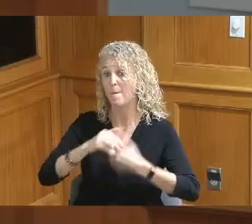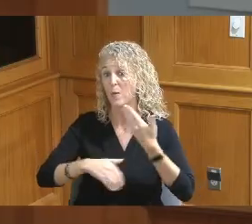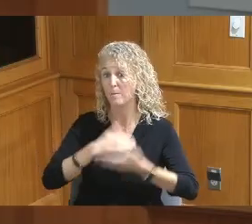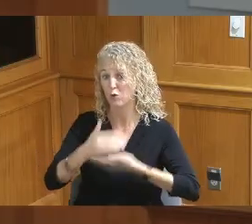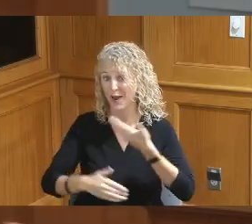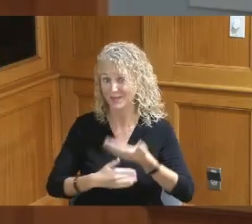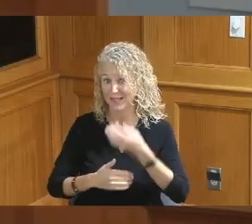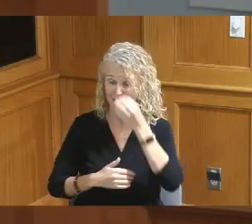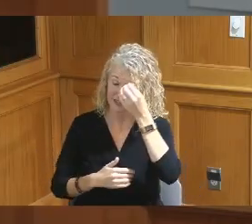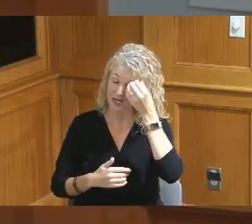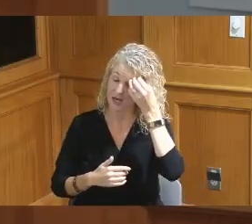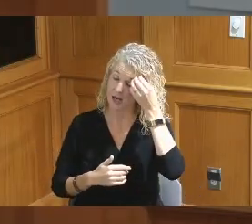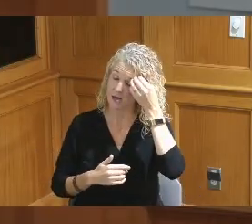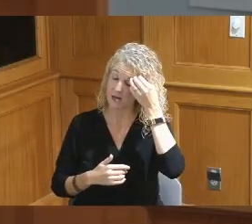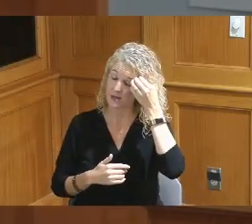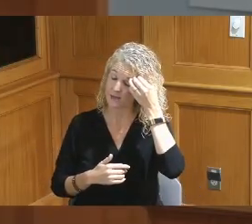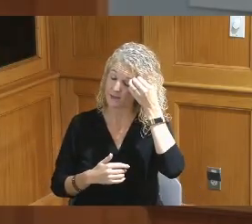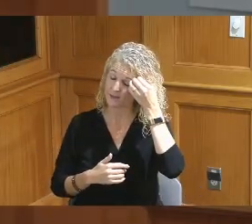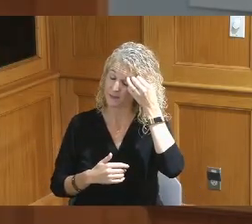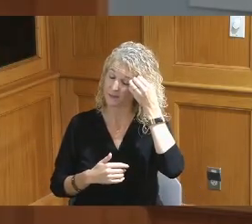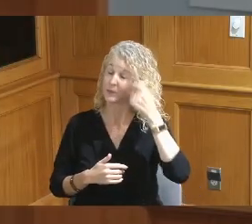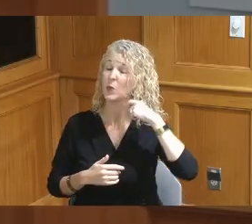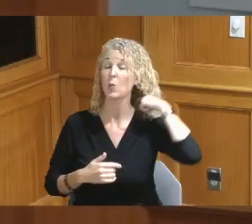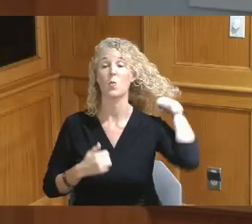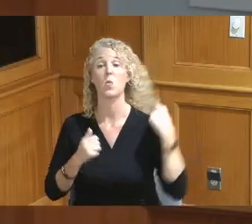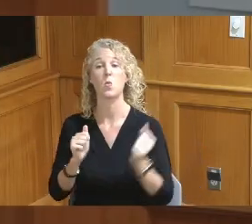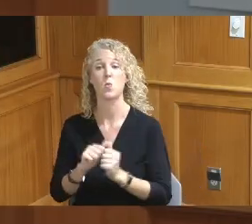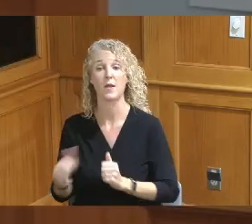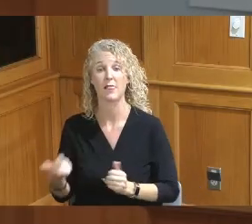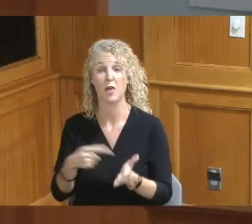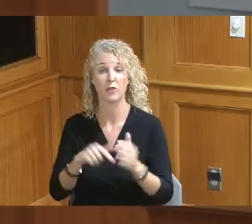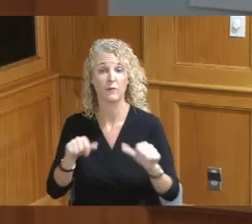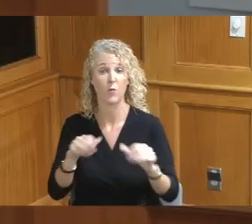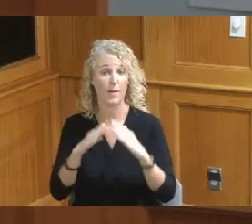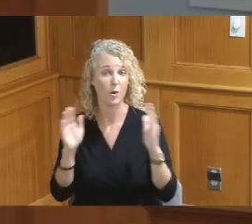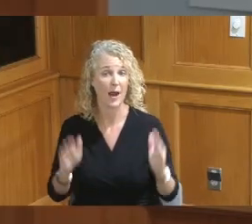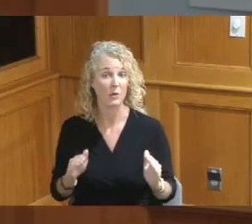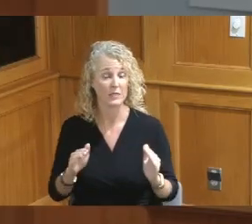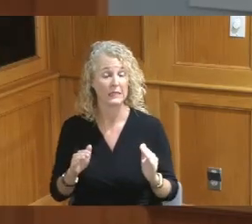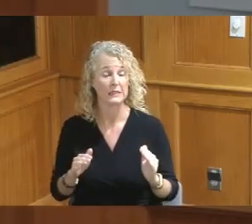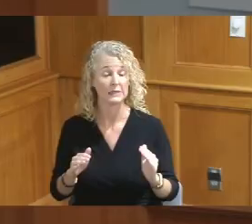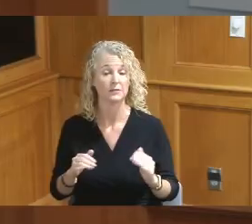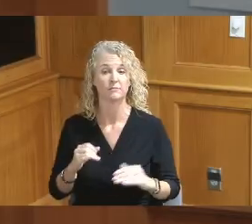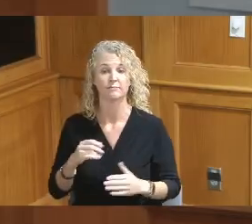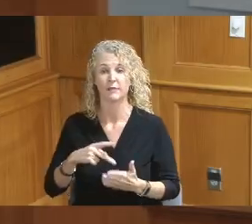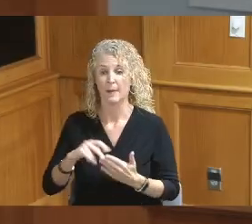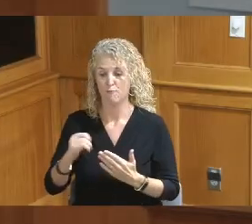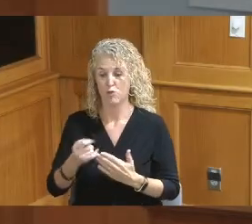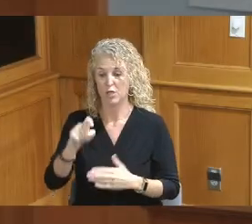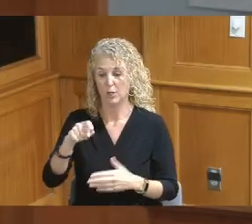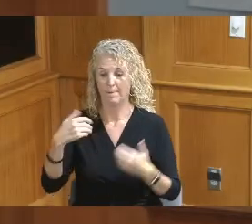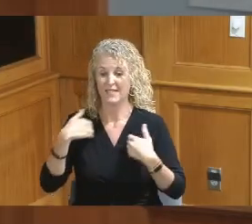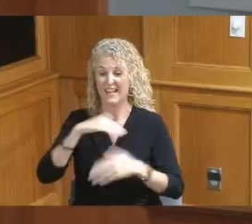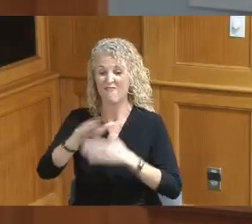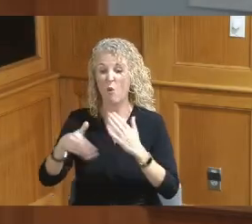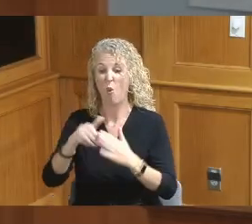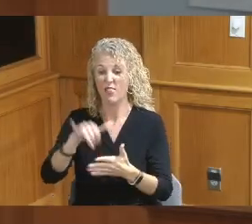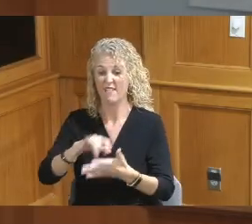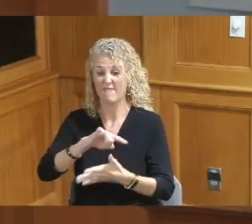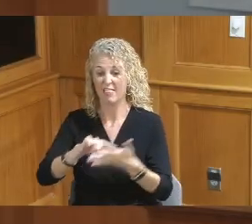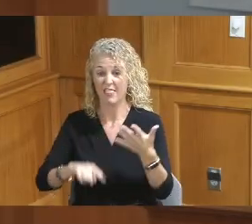with a project through the other affordable housing funds that we manage for you all and others is the project has all those things. They've